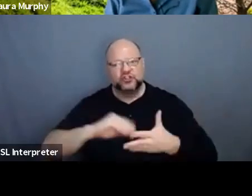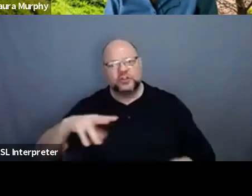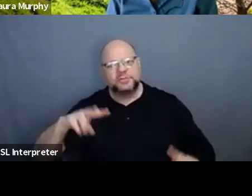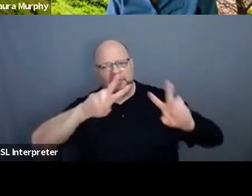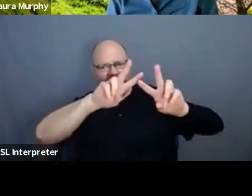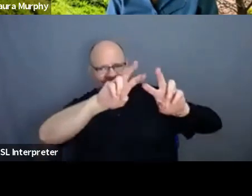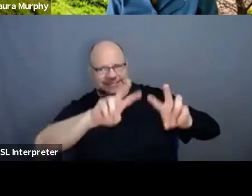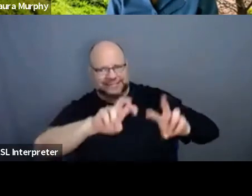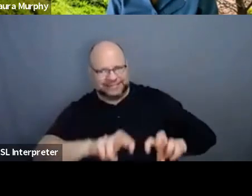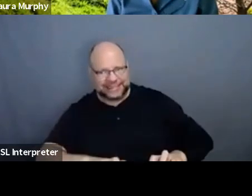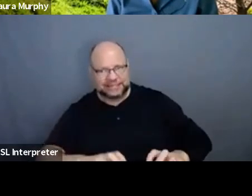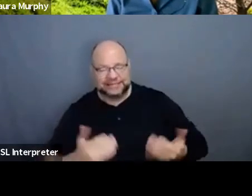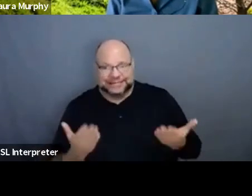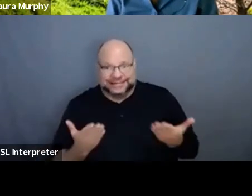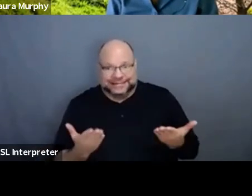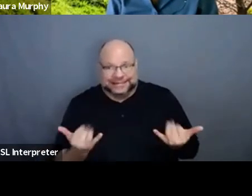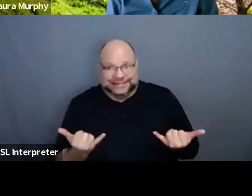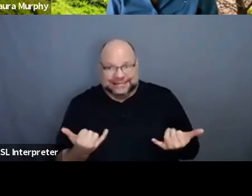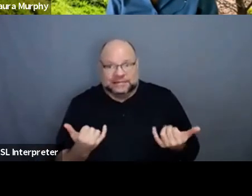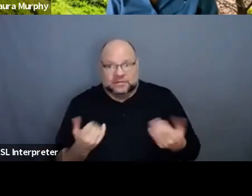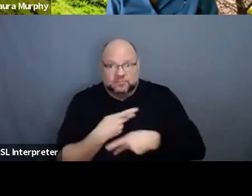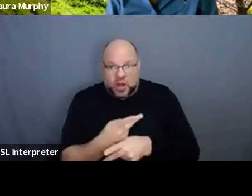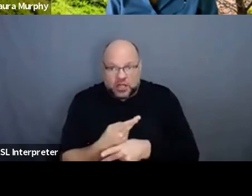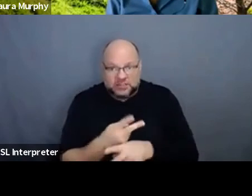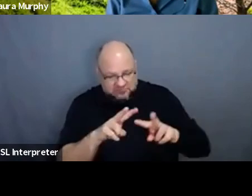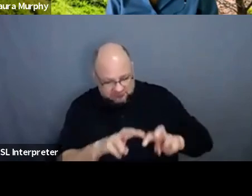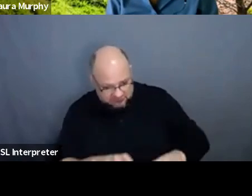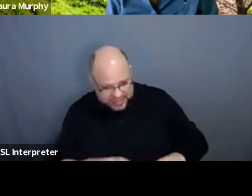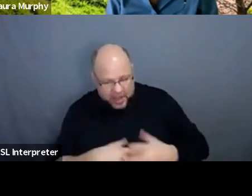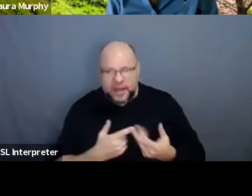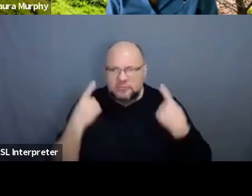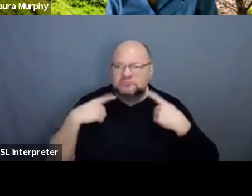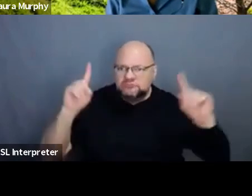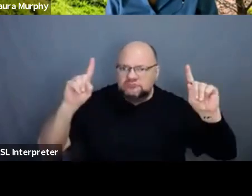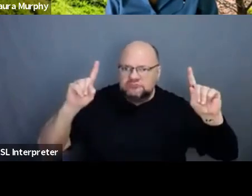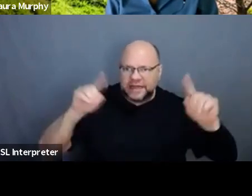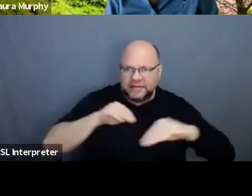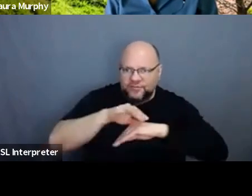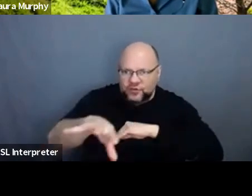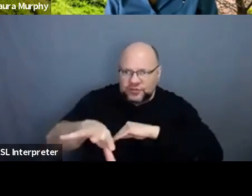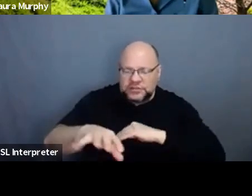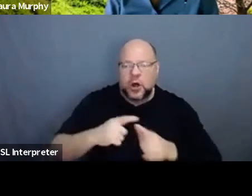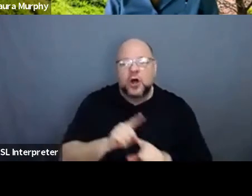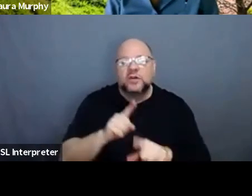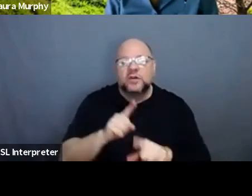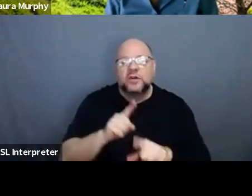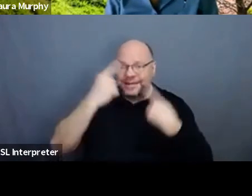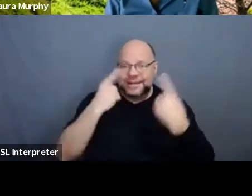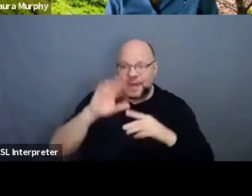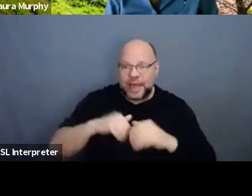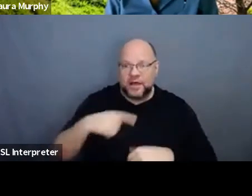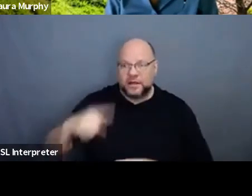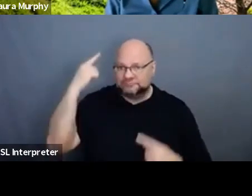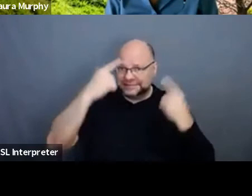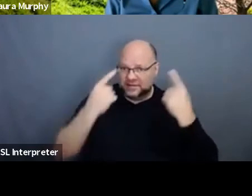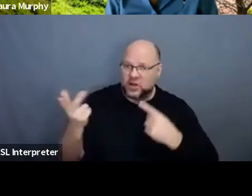assess existing products that exist and how those might do things, but also to think about how they are considering